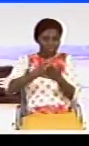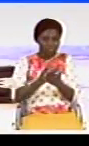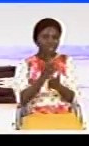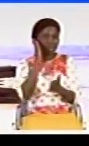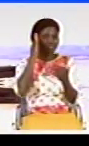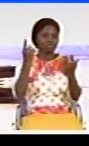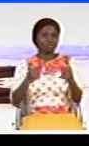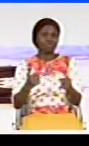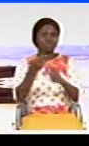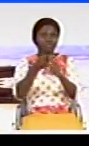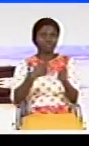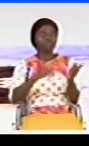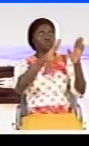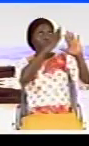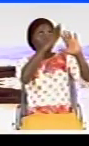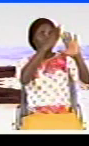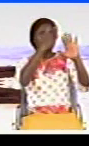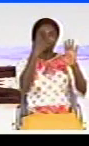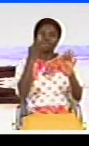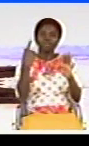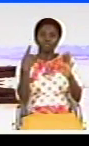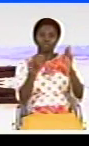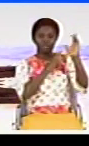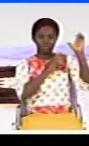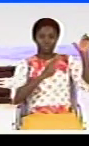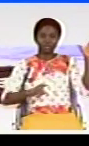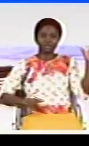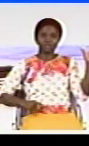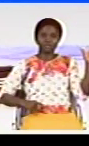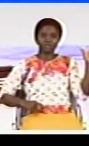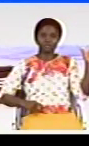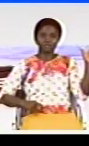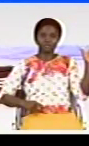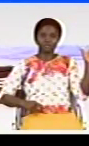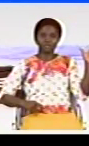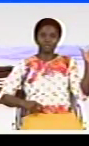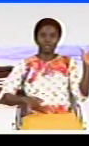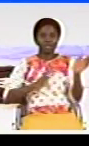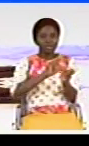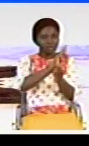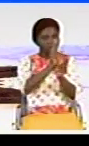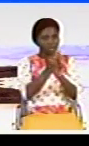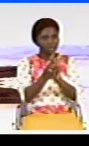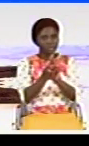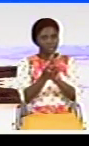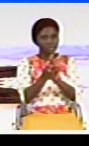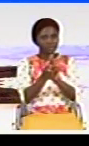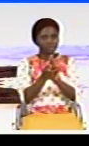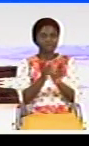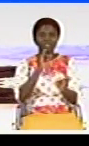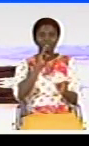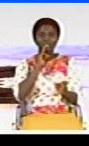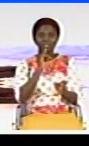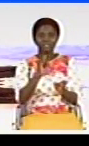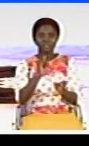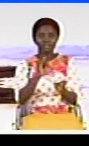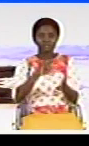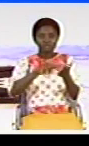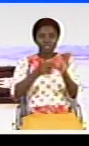the presence of the Lord. Repentance is turning away from sin.